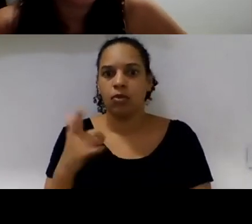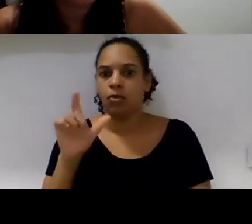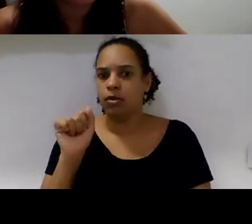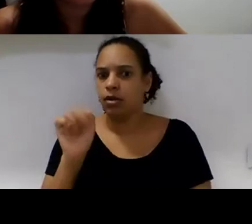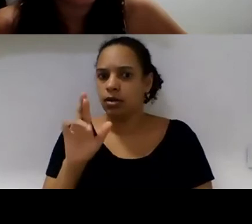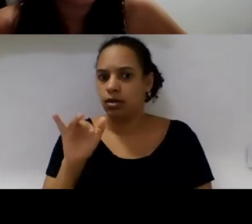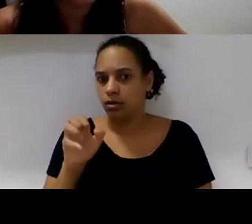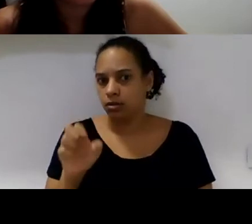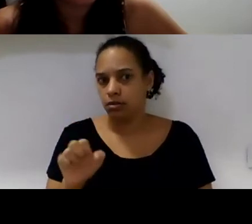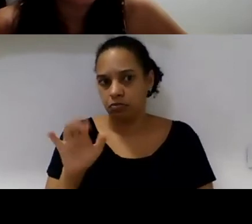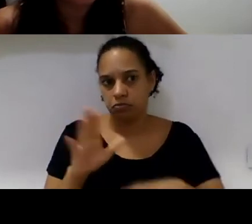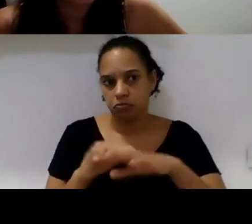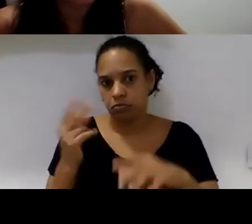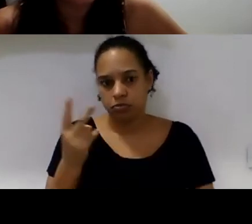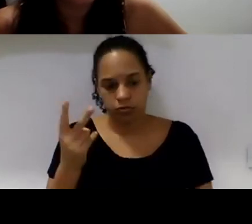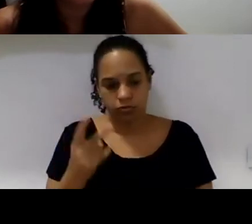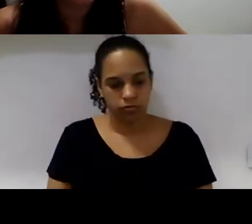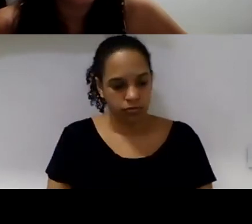her?